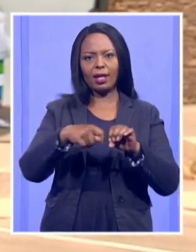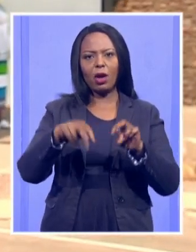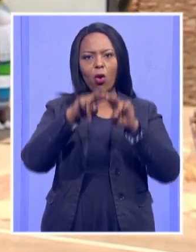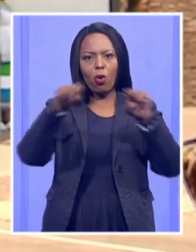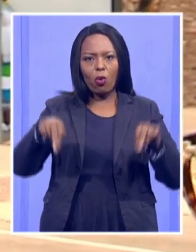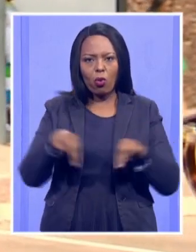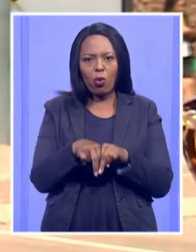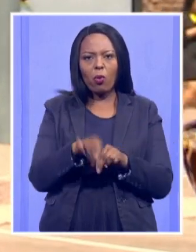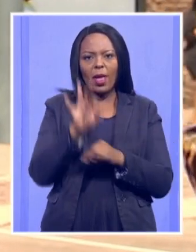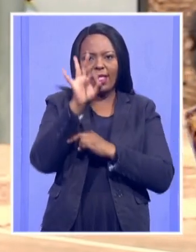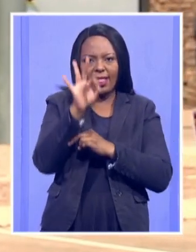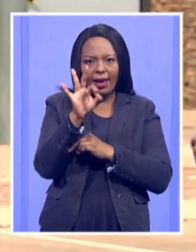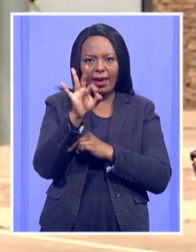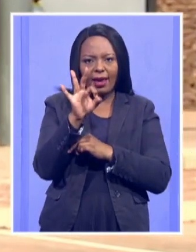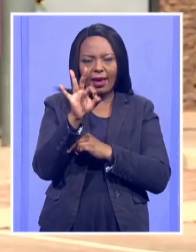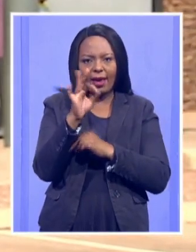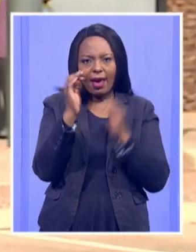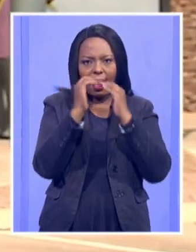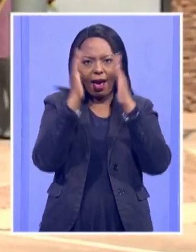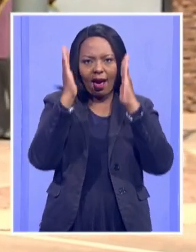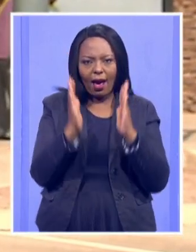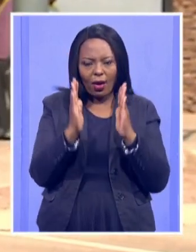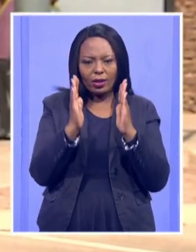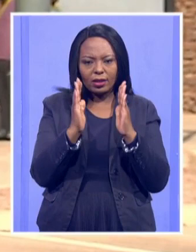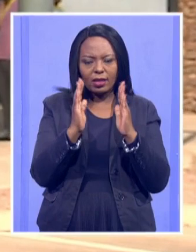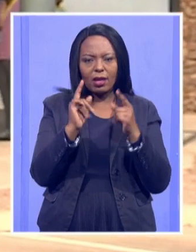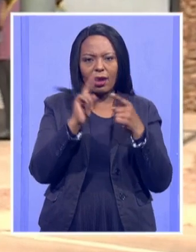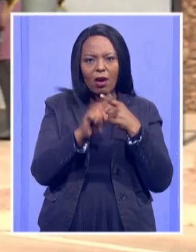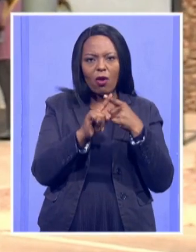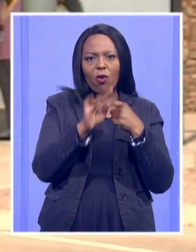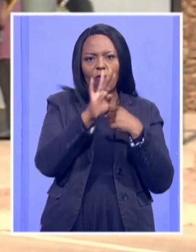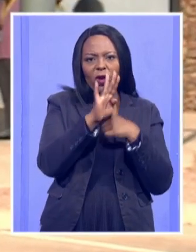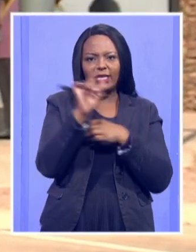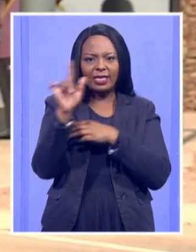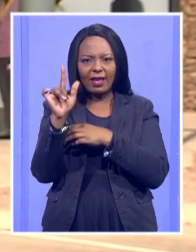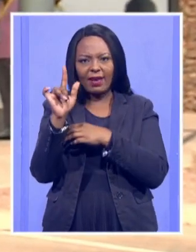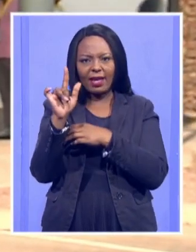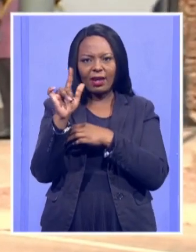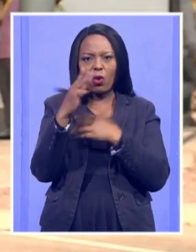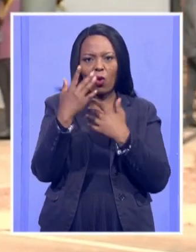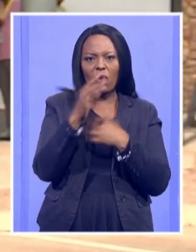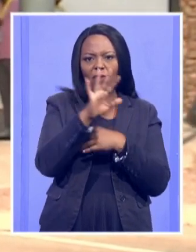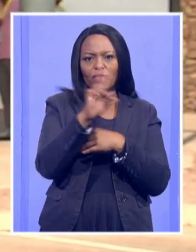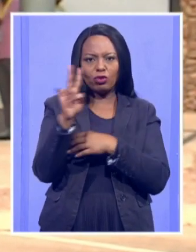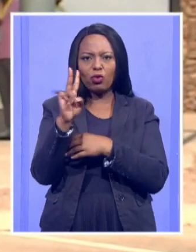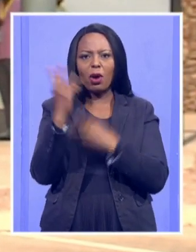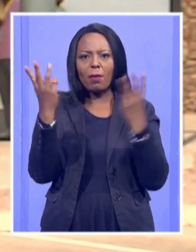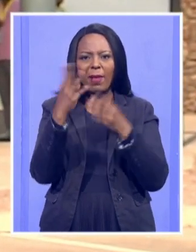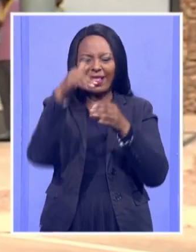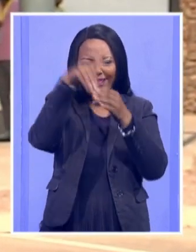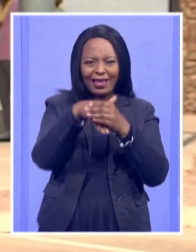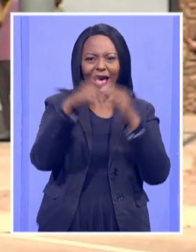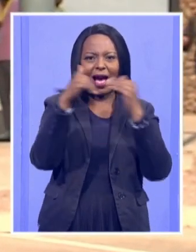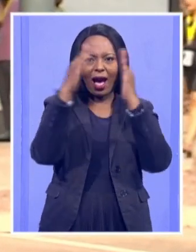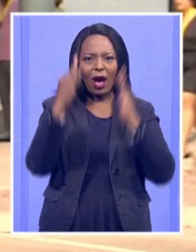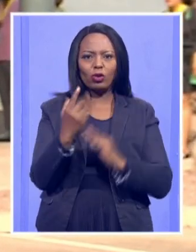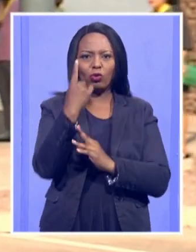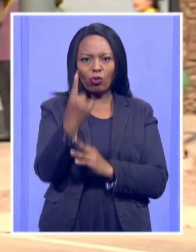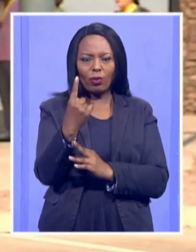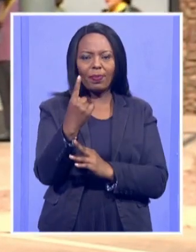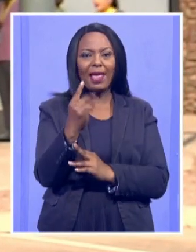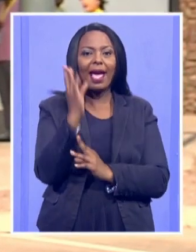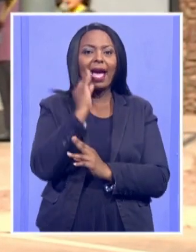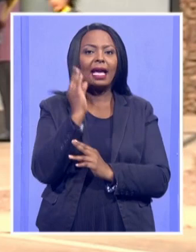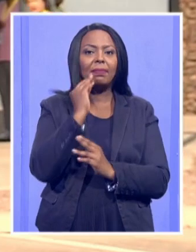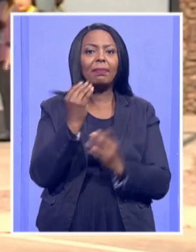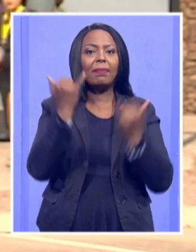house. About 47, 52 people staying just in one house. So what we are experiencing now is what